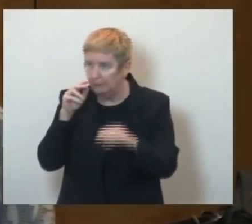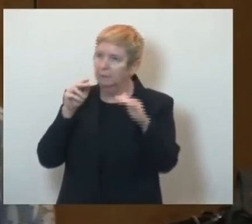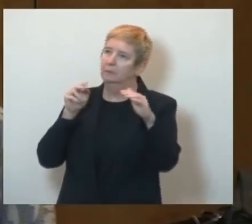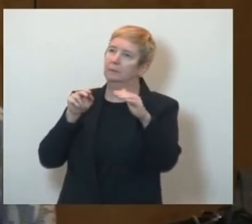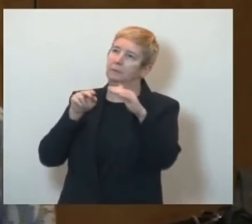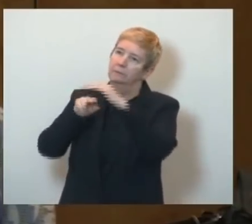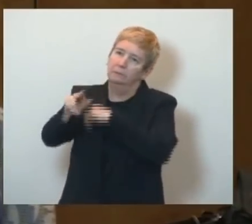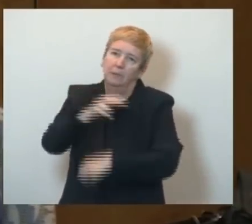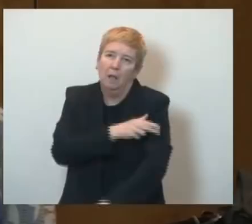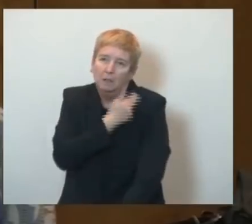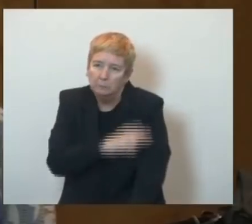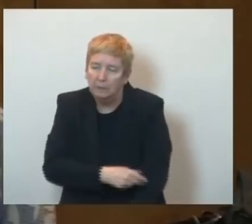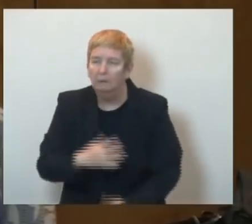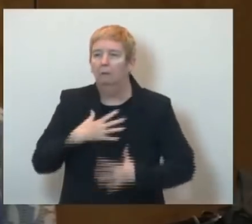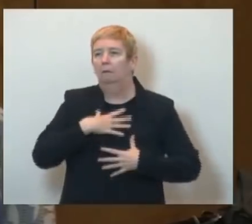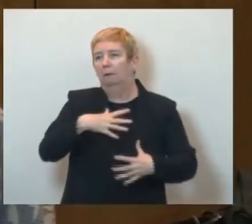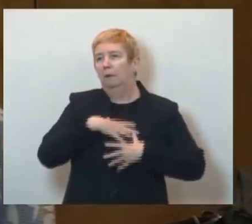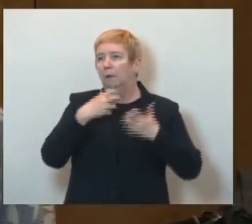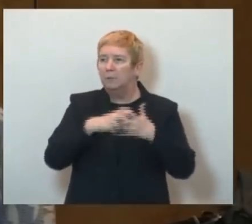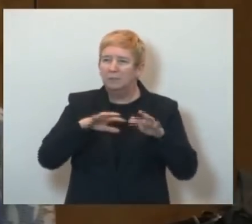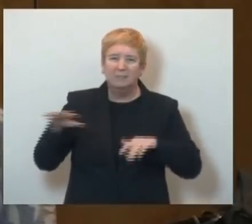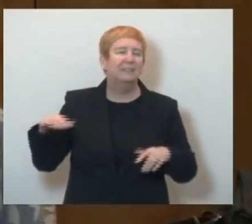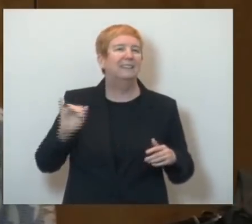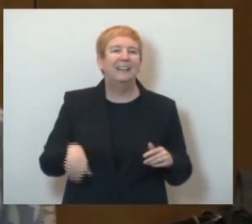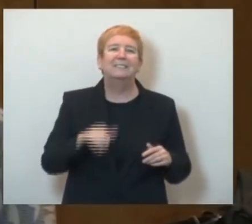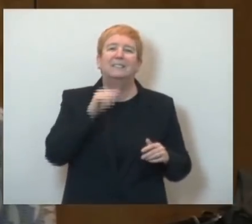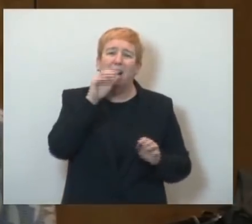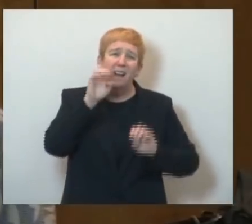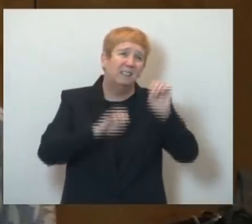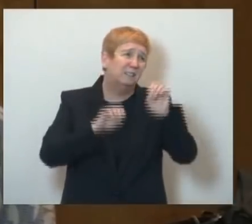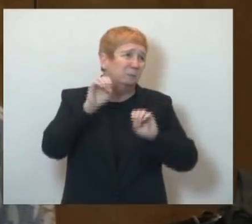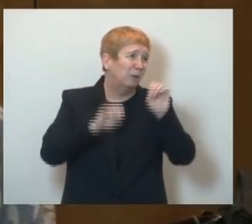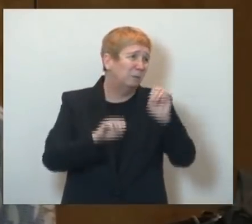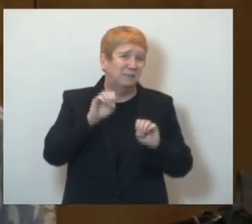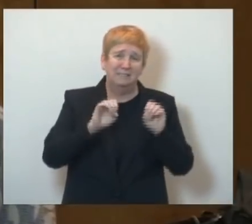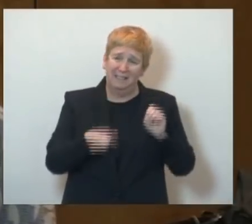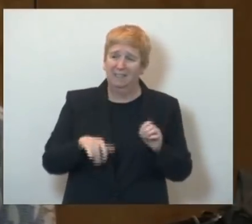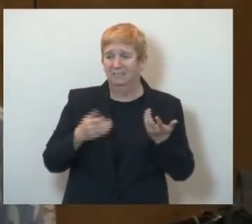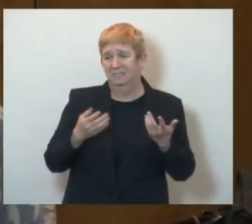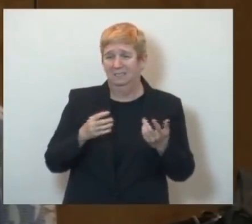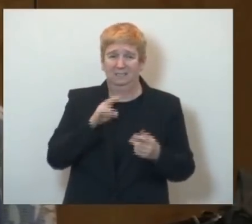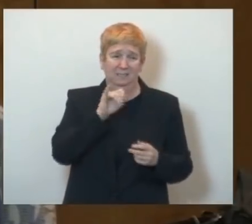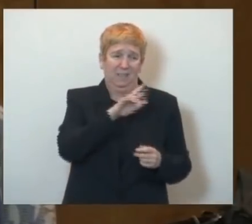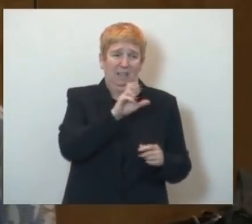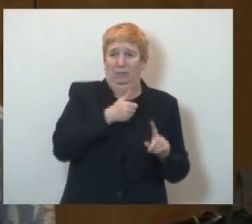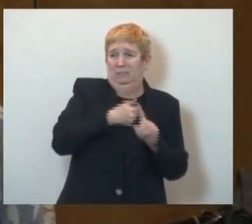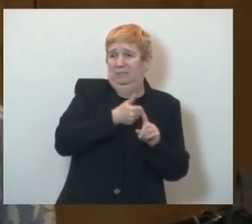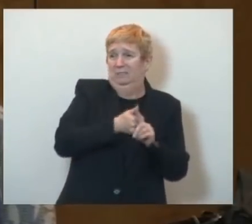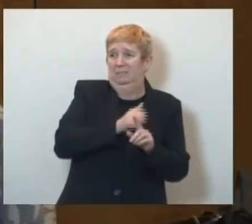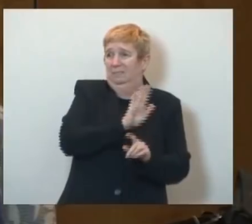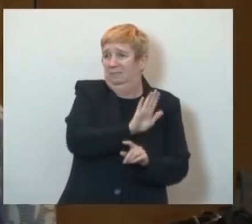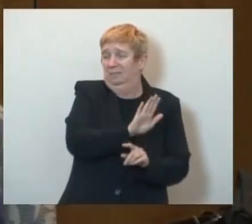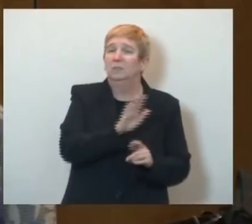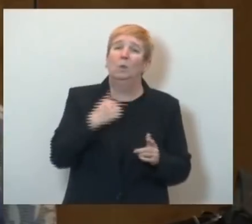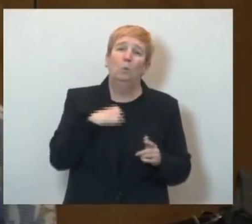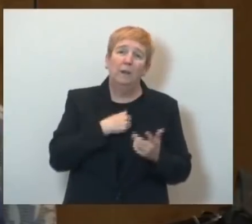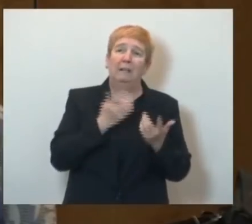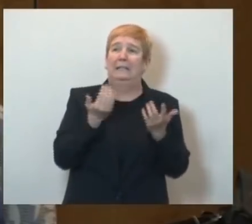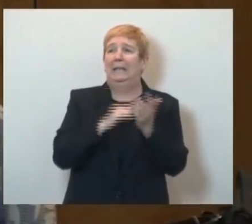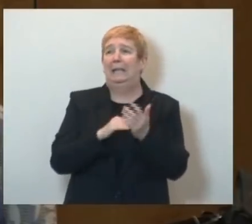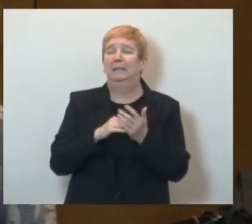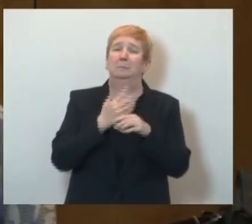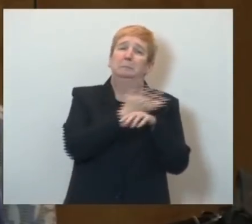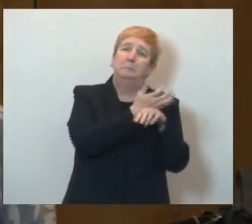so that's not an experiment. That is the behavior of the virus. So I think we're just calling on New Mexicans again to use